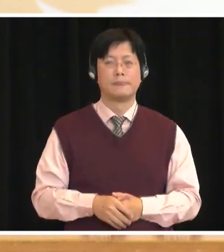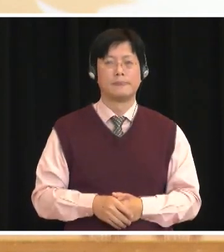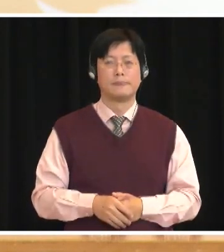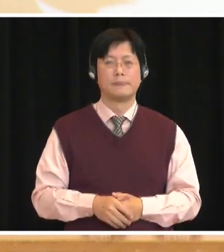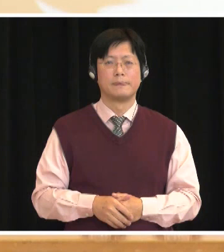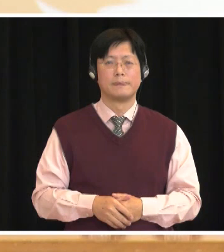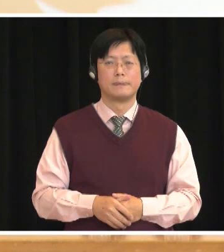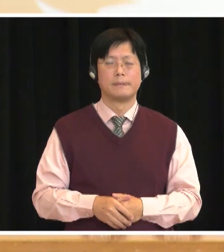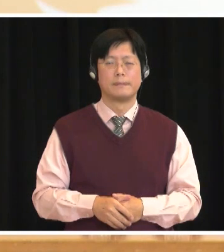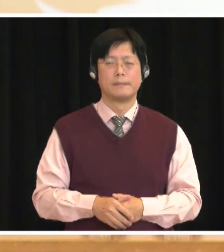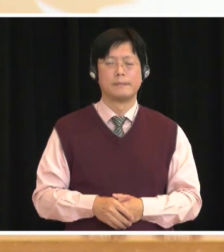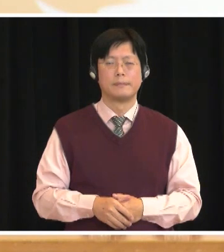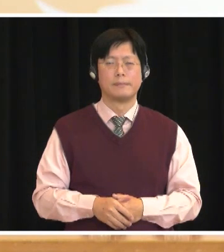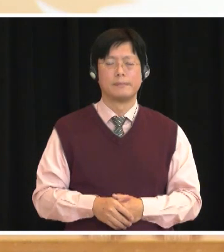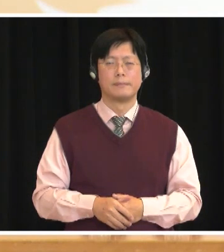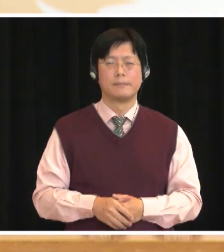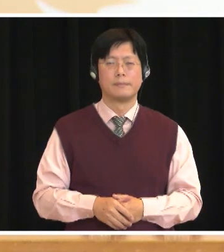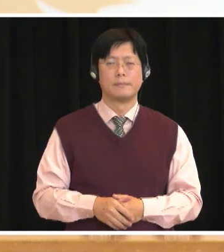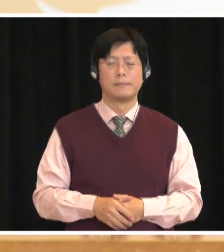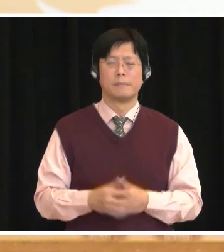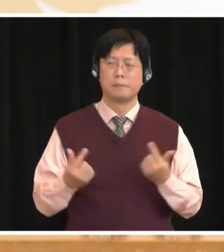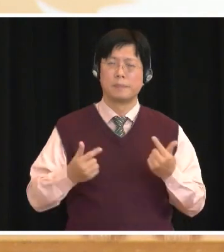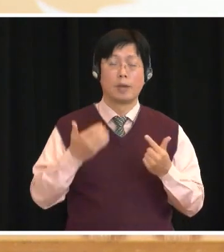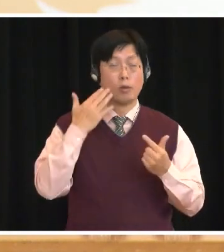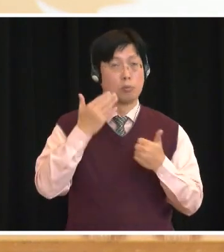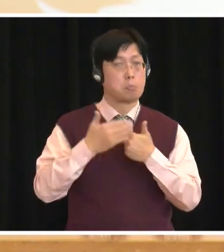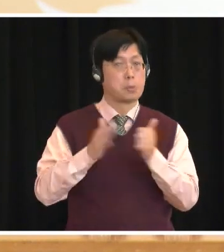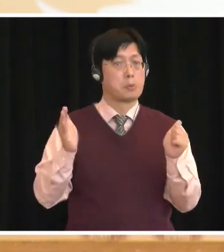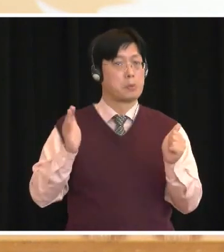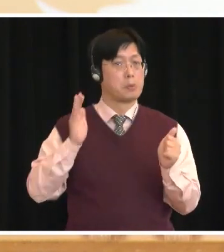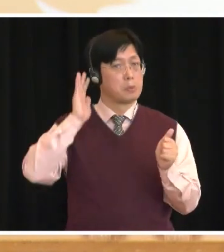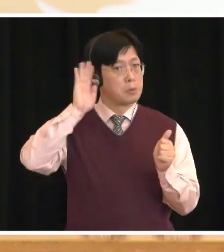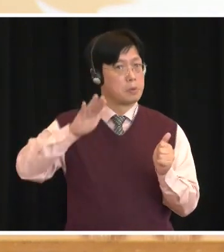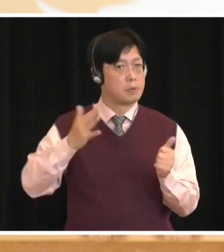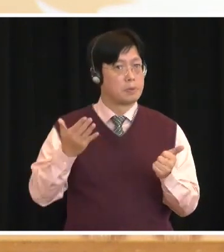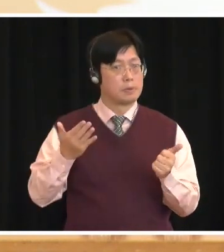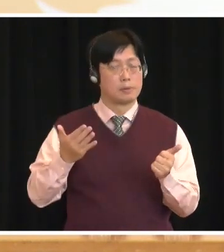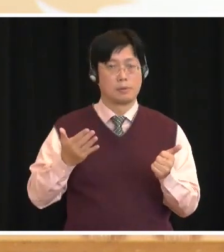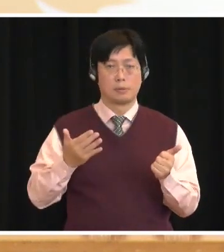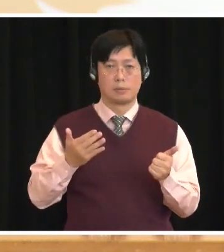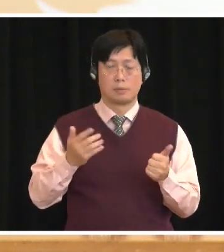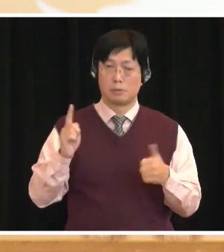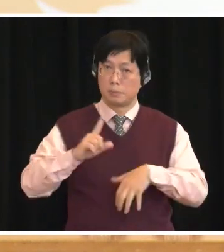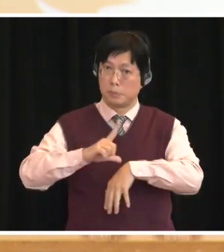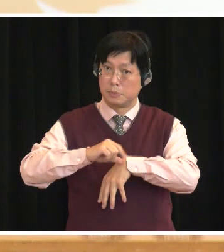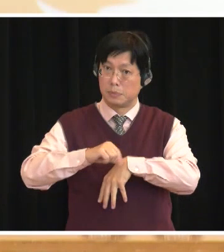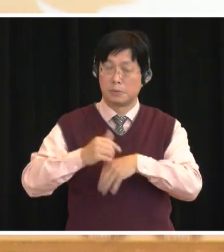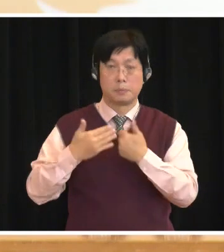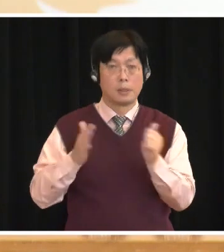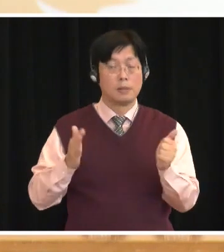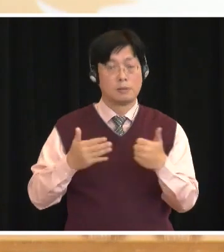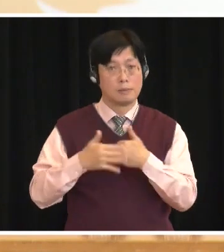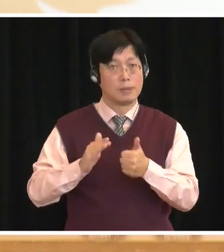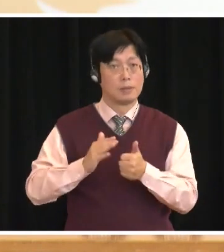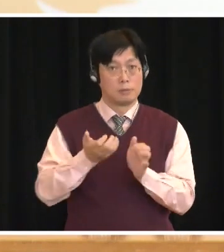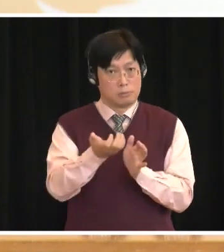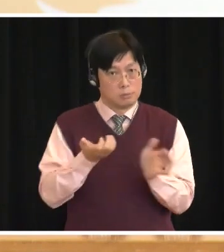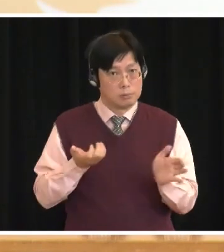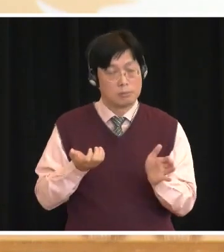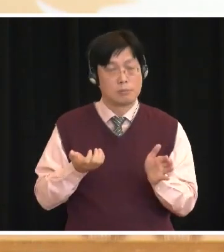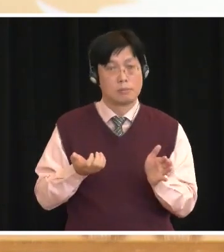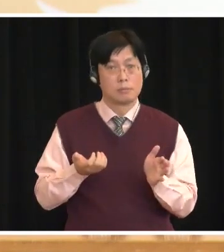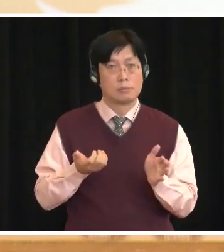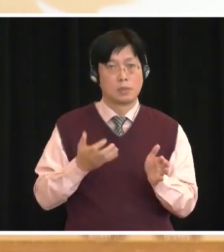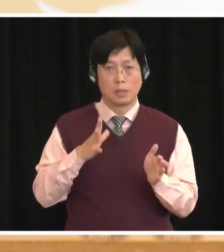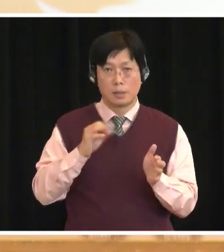predictable in terms of when it will happen, preparation for release,